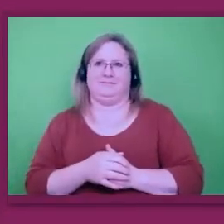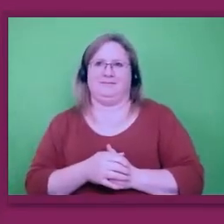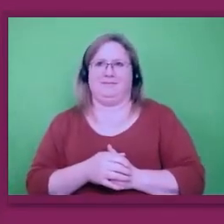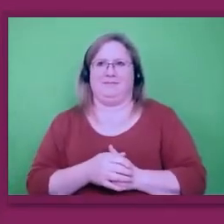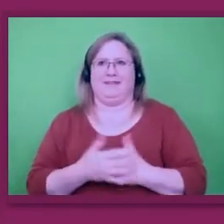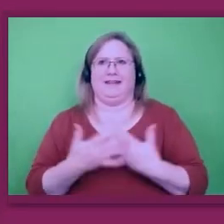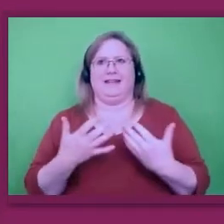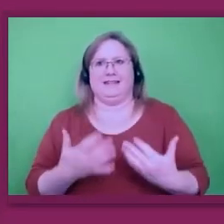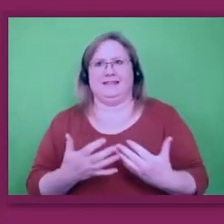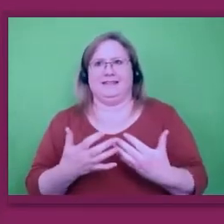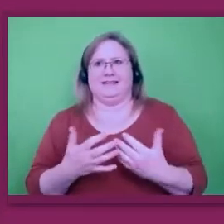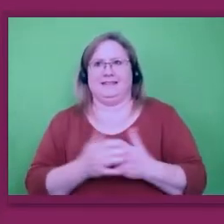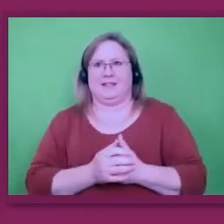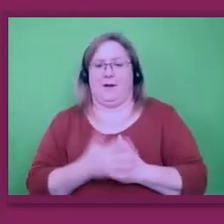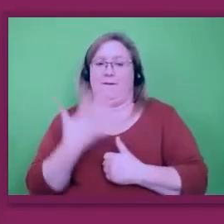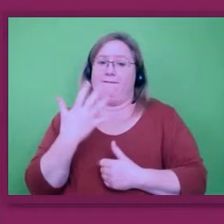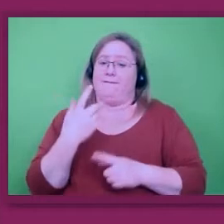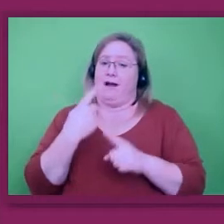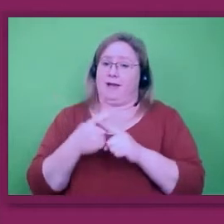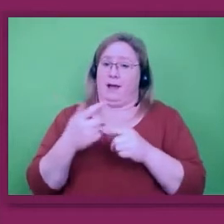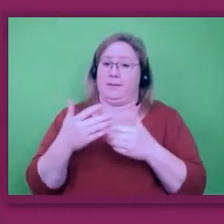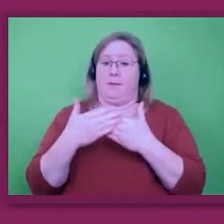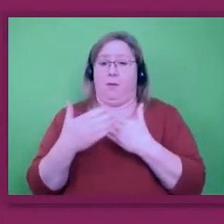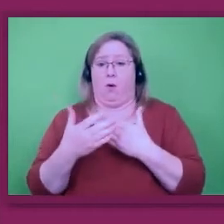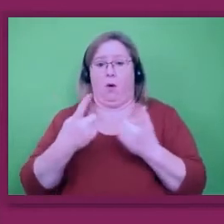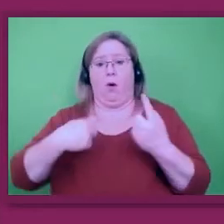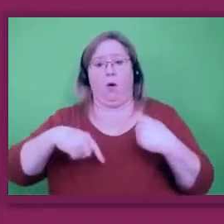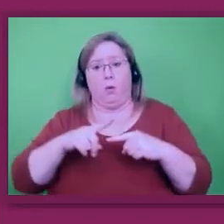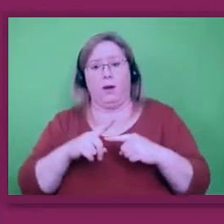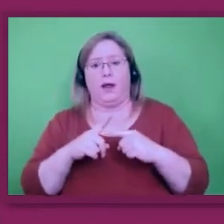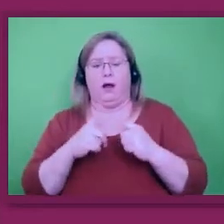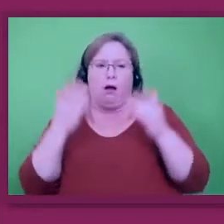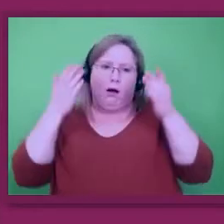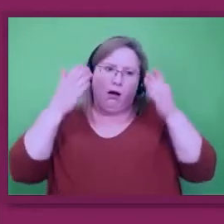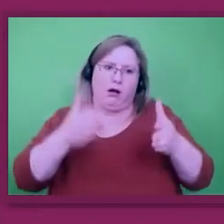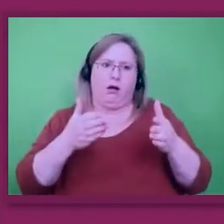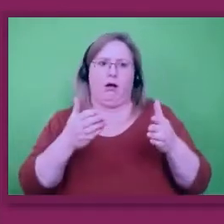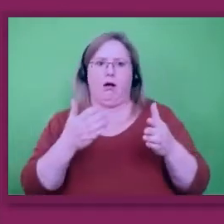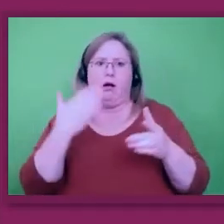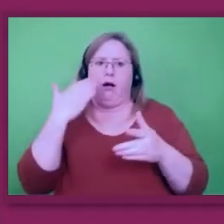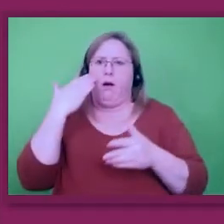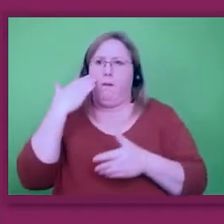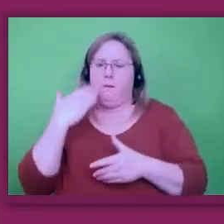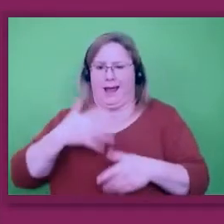So 5 Times More. We are addressing Black maternal disparities in the UK.